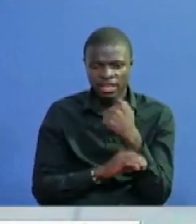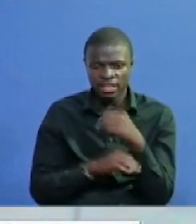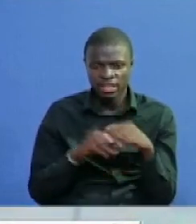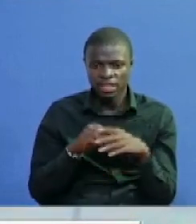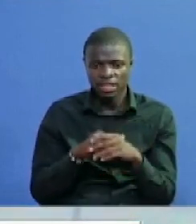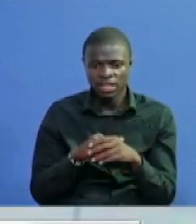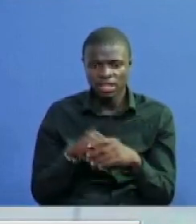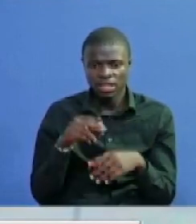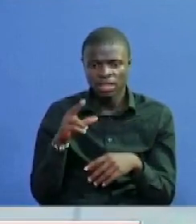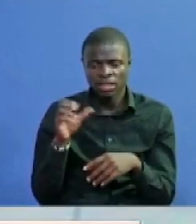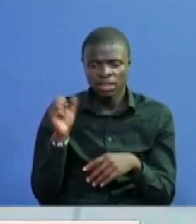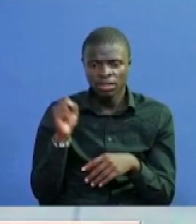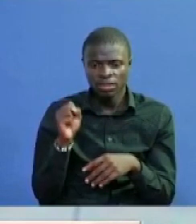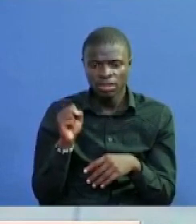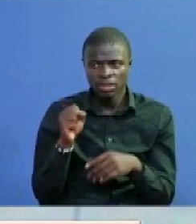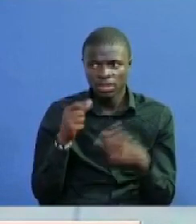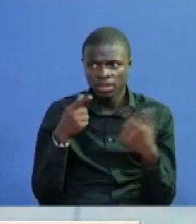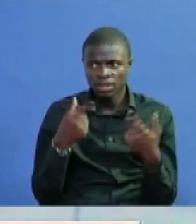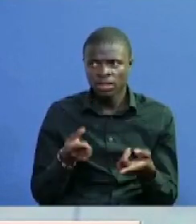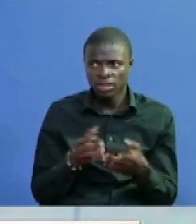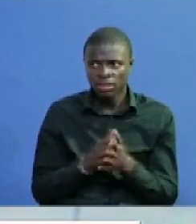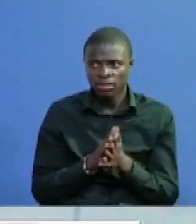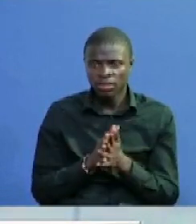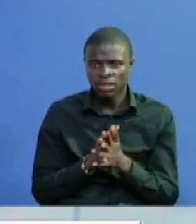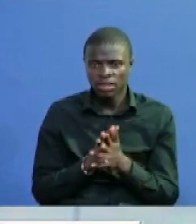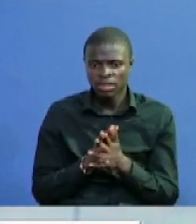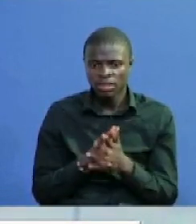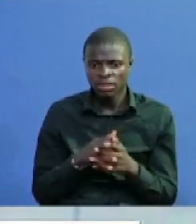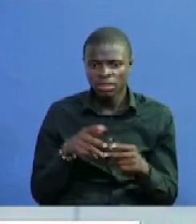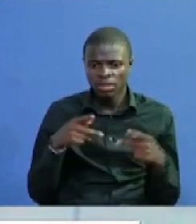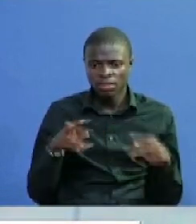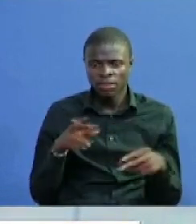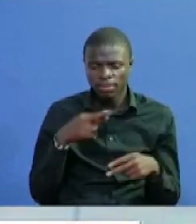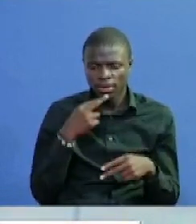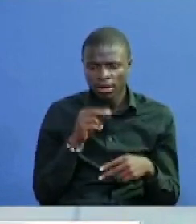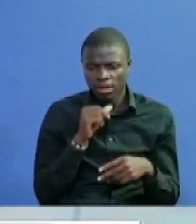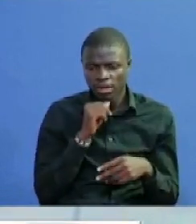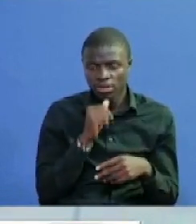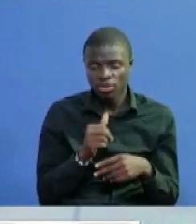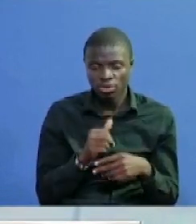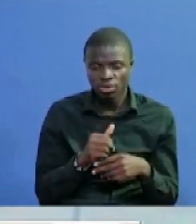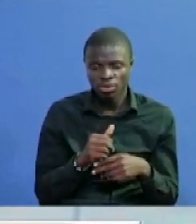America because America is having its own fair share of challenges. We today witnessed,